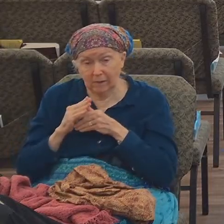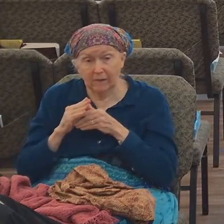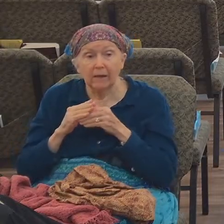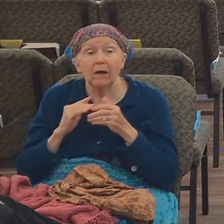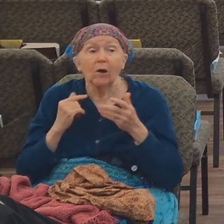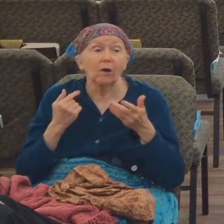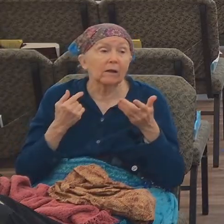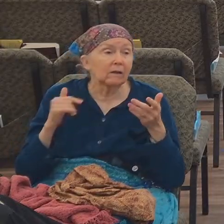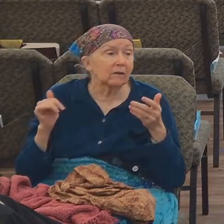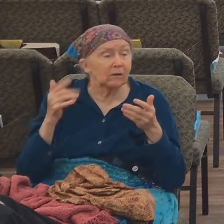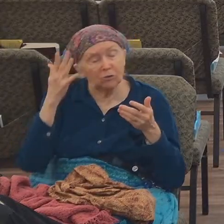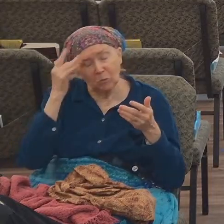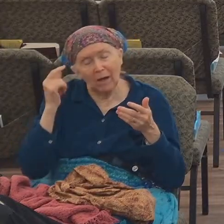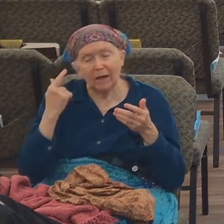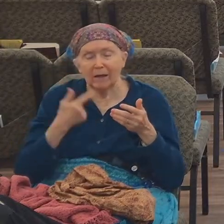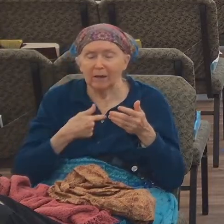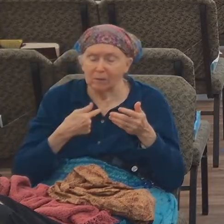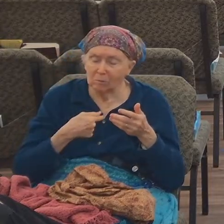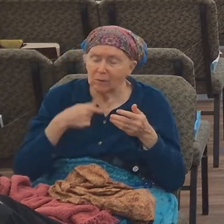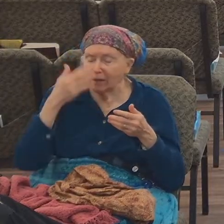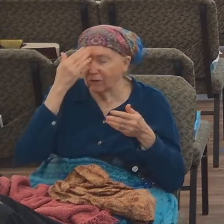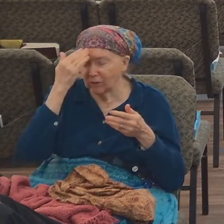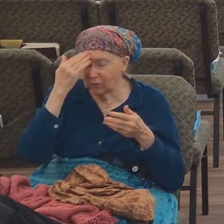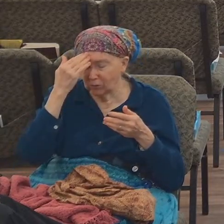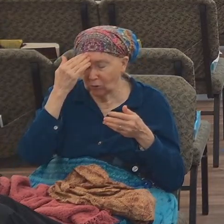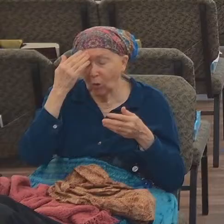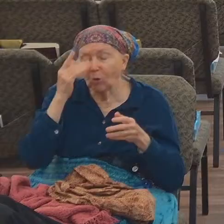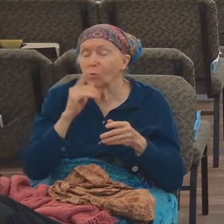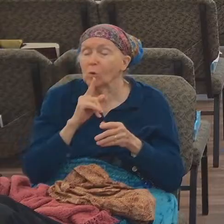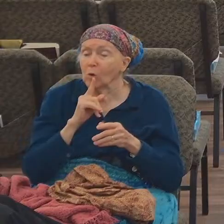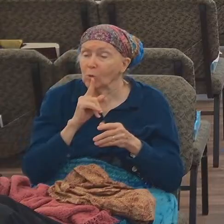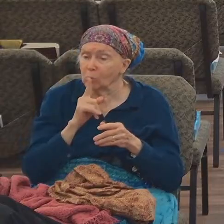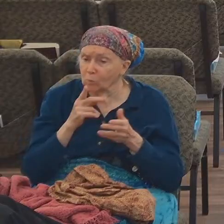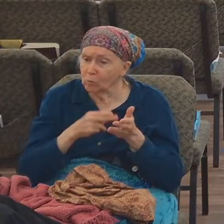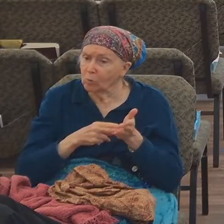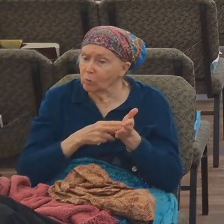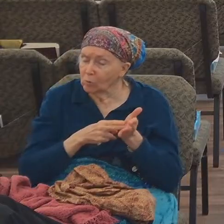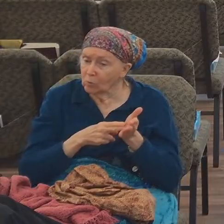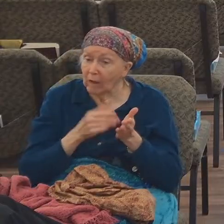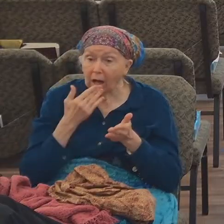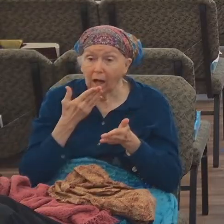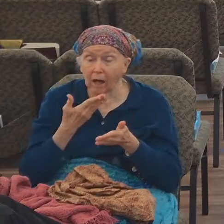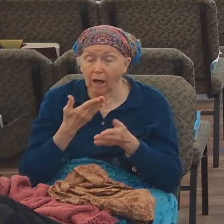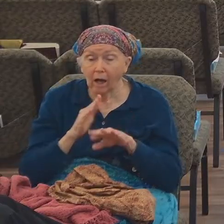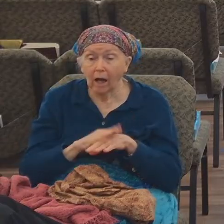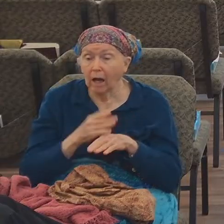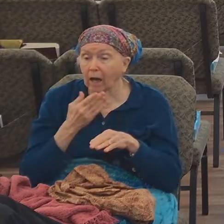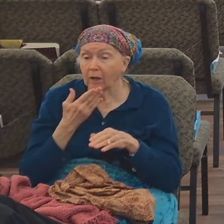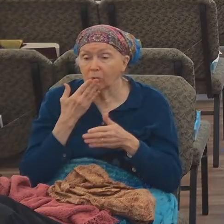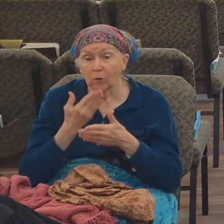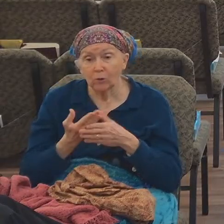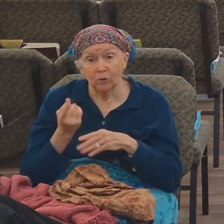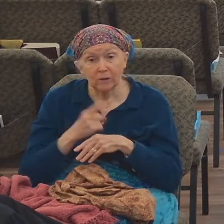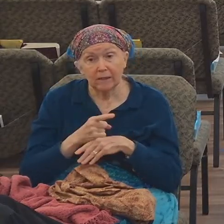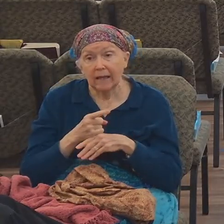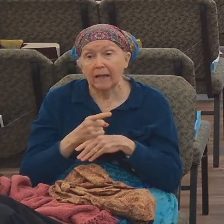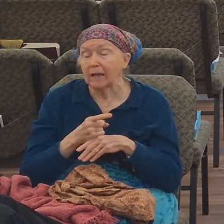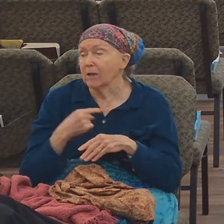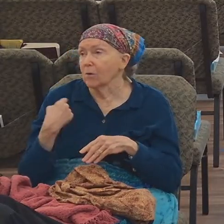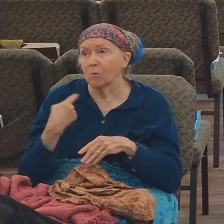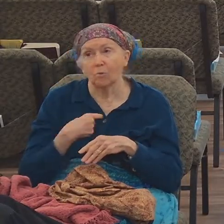truth, reality, experience, and on a good day would have no reason to doubt,